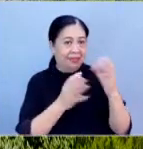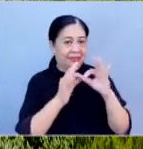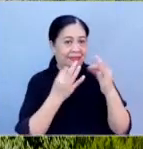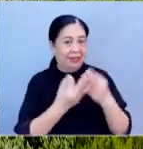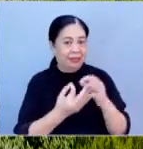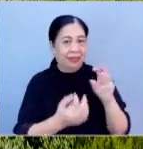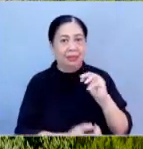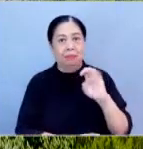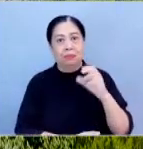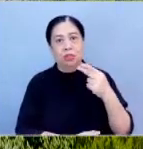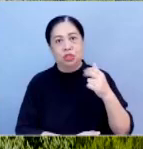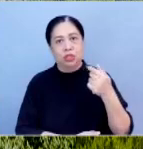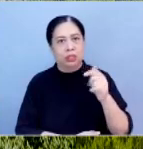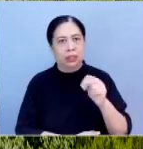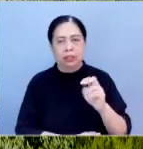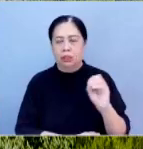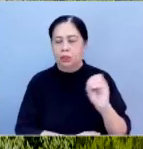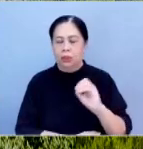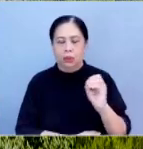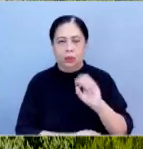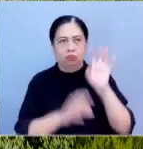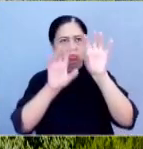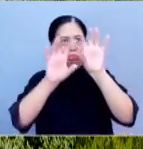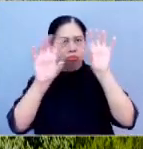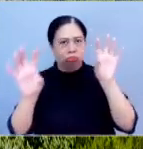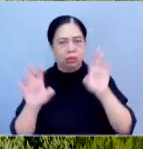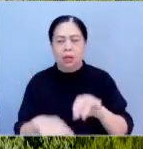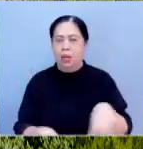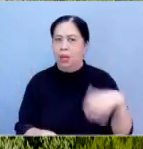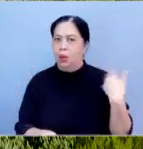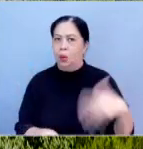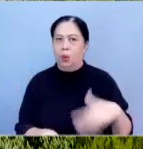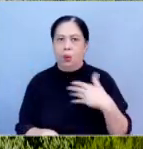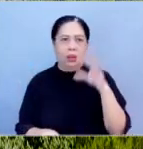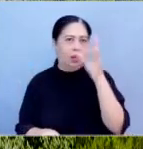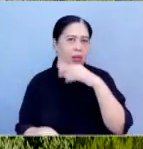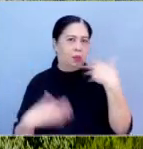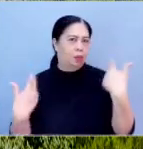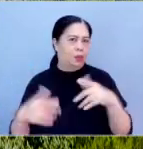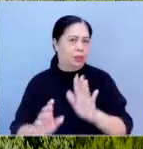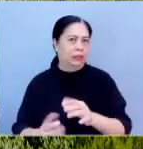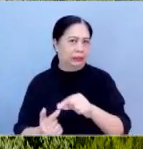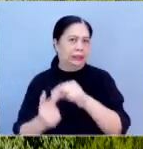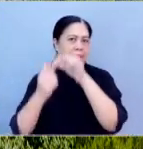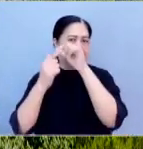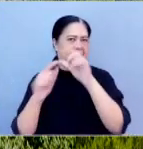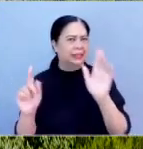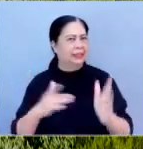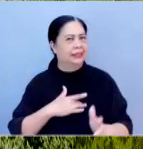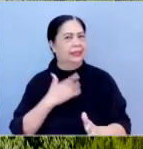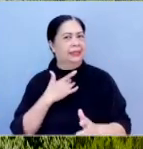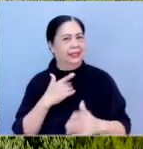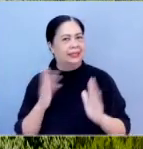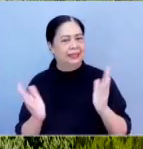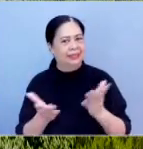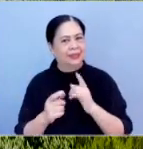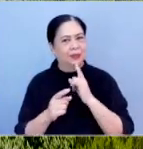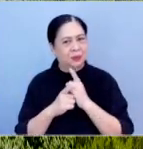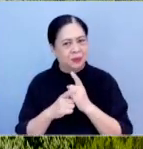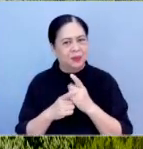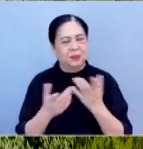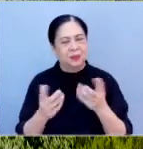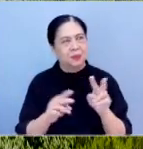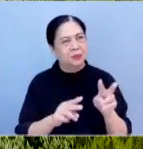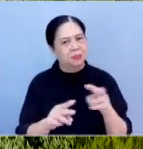and I said, nobody does decorations like the Philippines does for Christmas. Yeah. And it really makes you kind of feel like you're back at home when you see everything, you